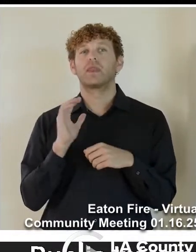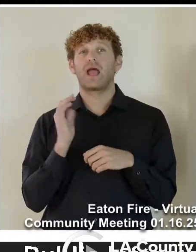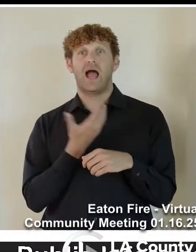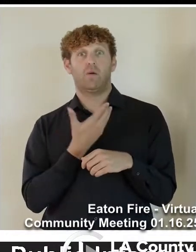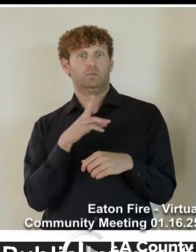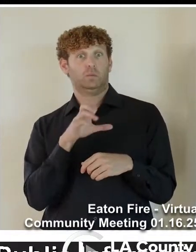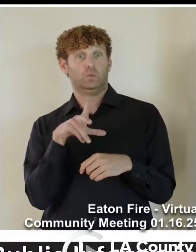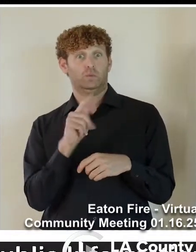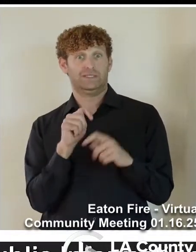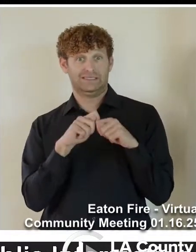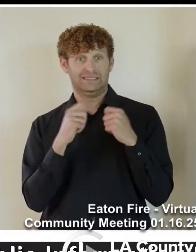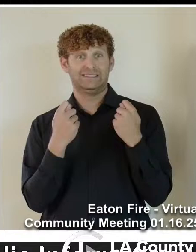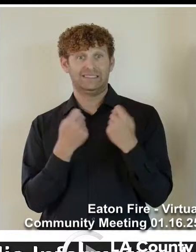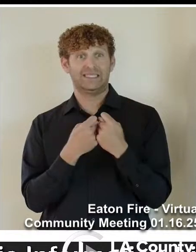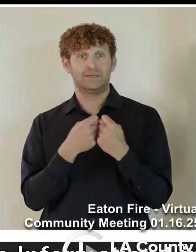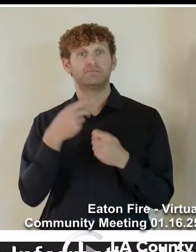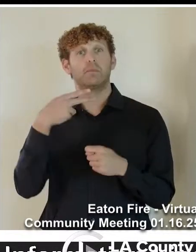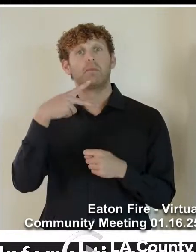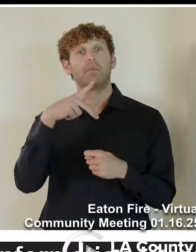that.